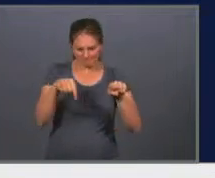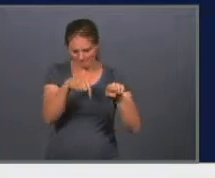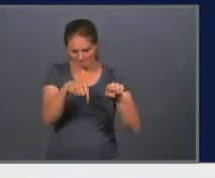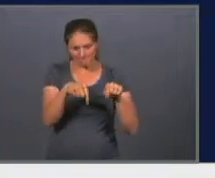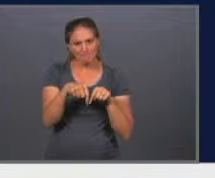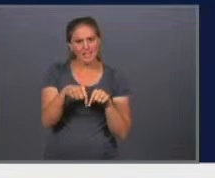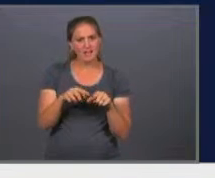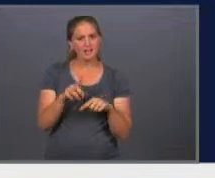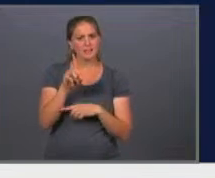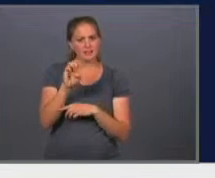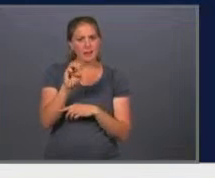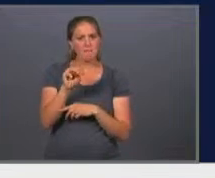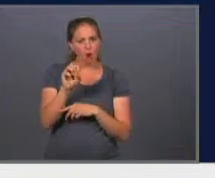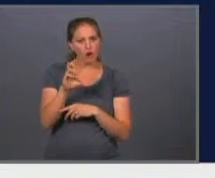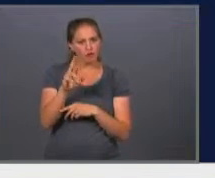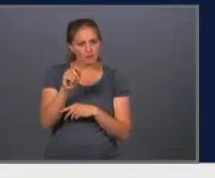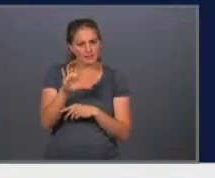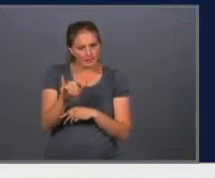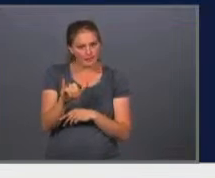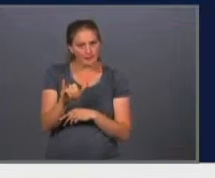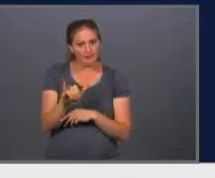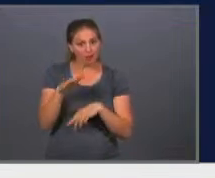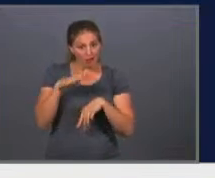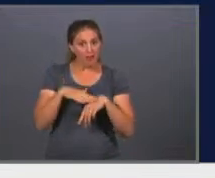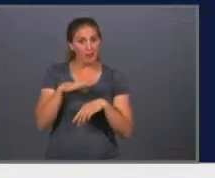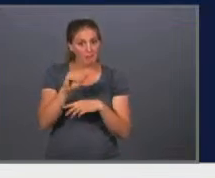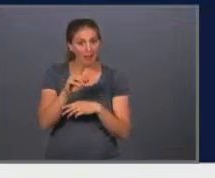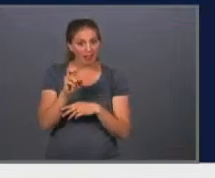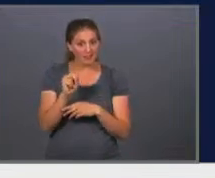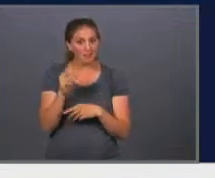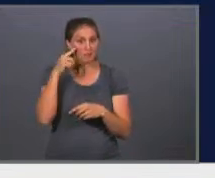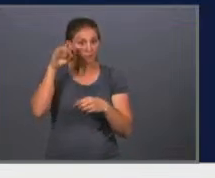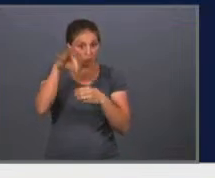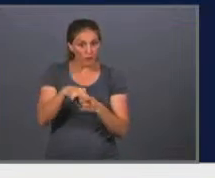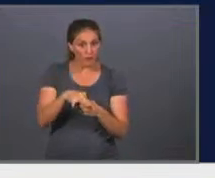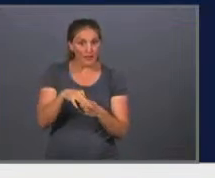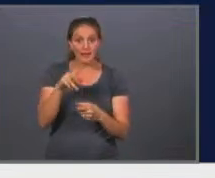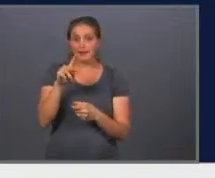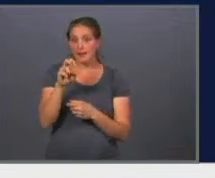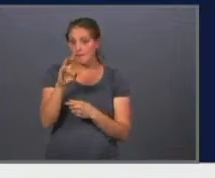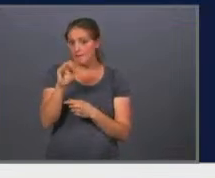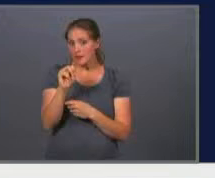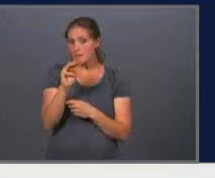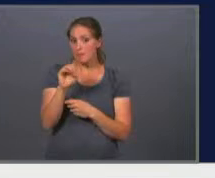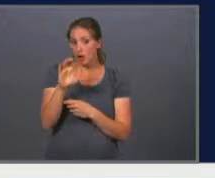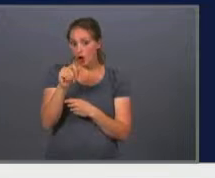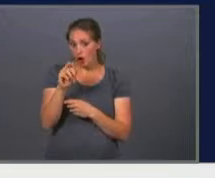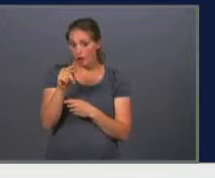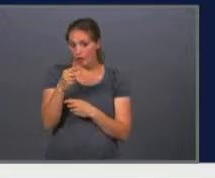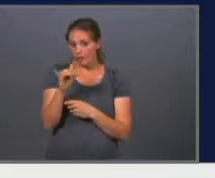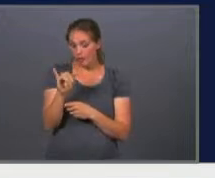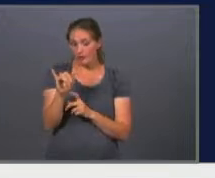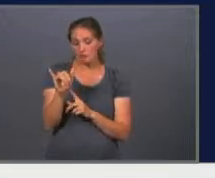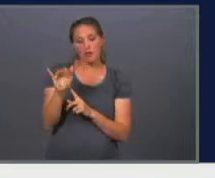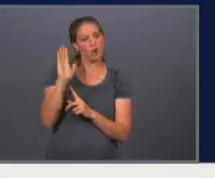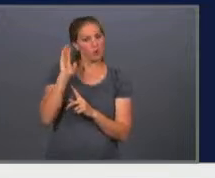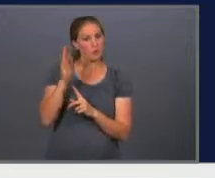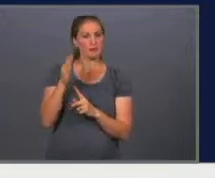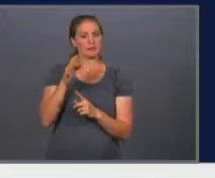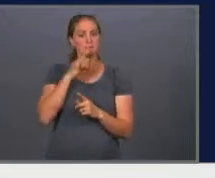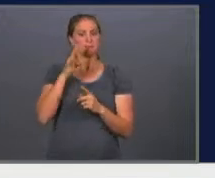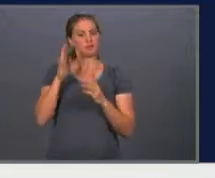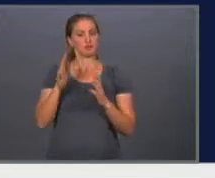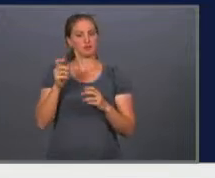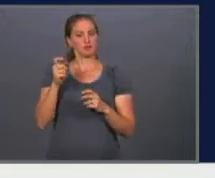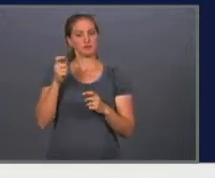the ballot, and that Kevin McCarthy, who would likely be Speaker of the House